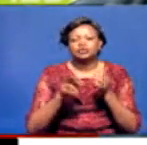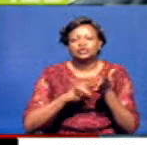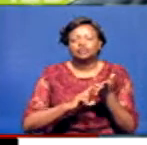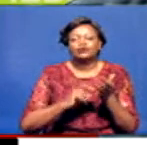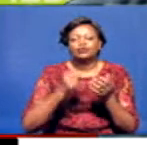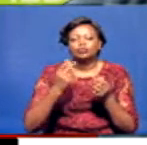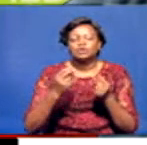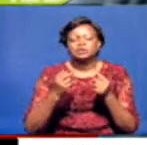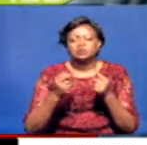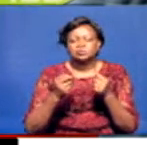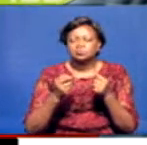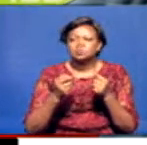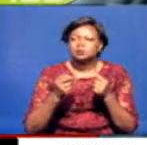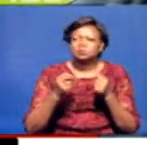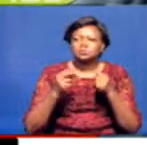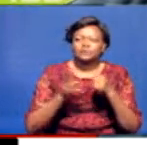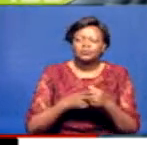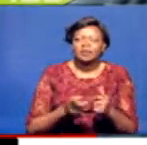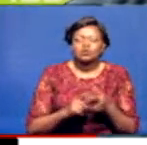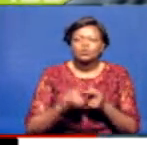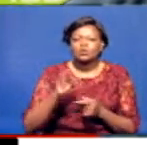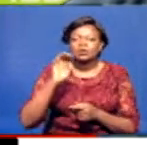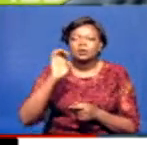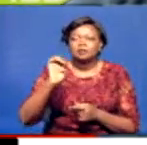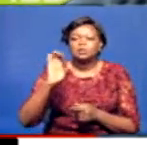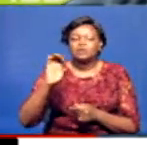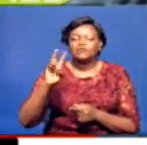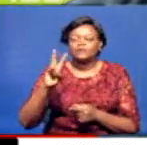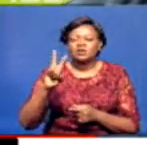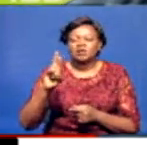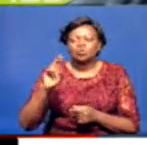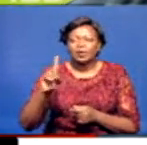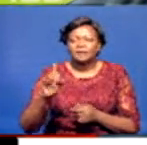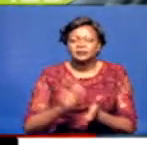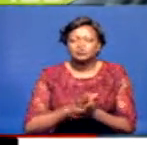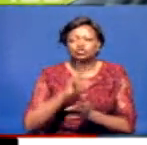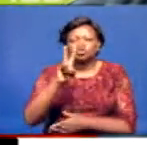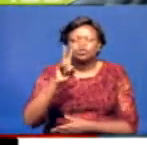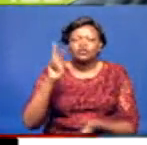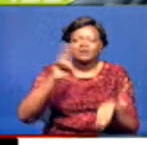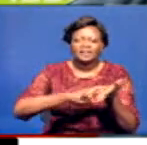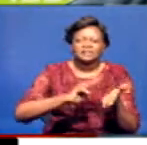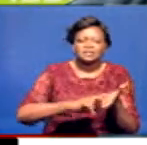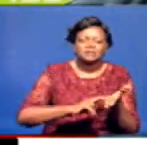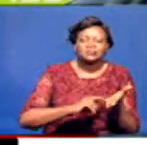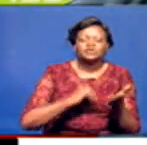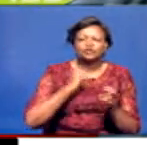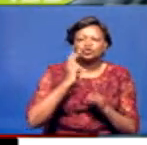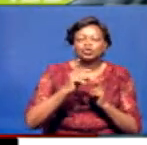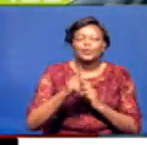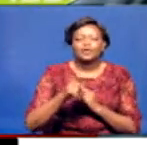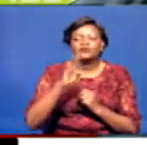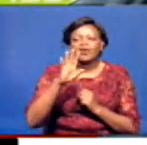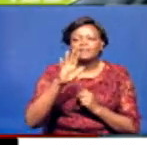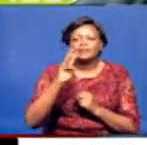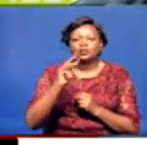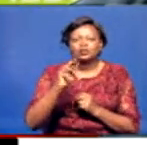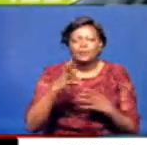did ECVR 1 and 2, and we have a register of 22.5 million plus, which